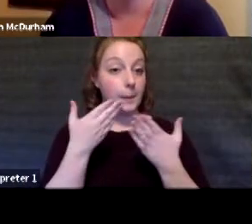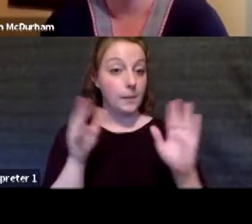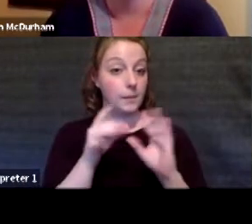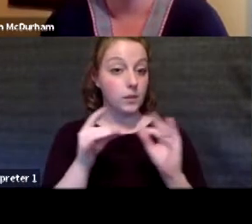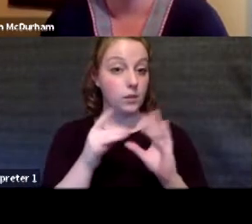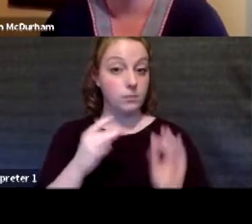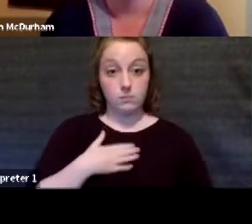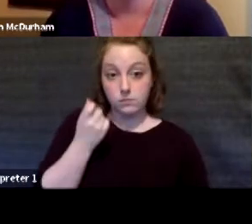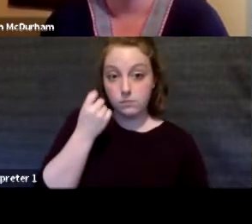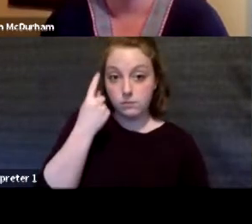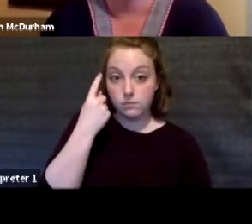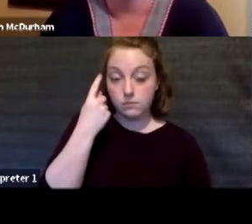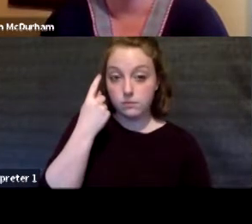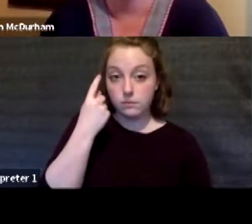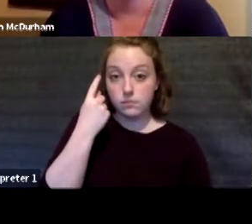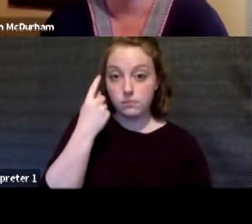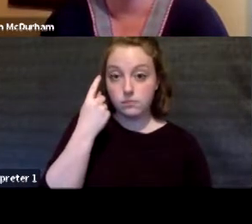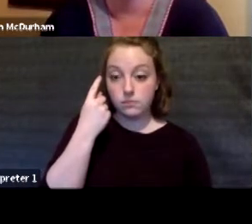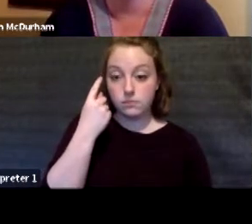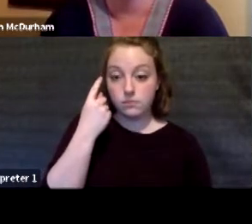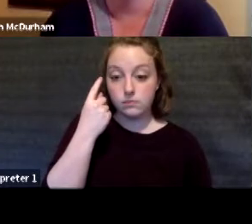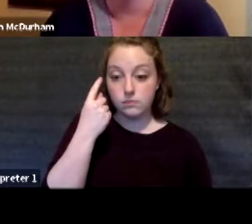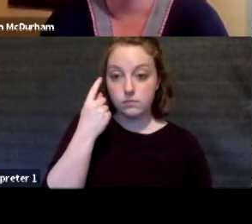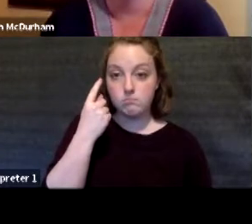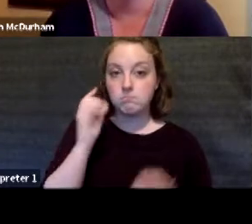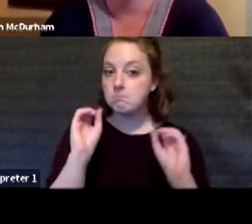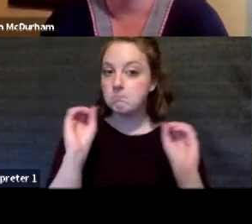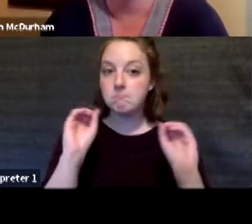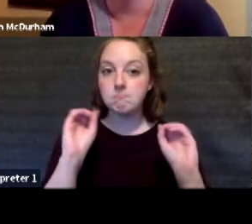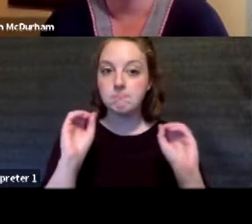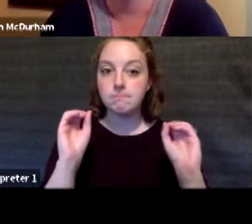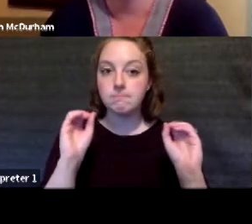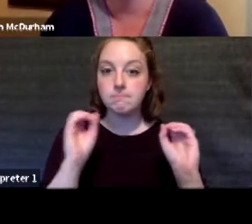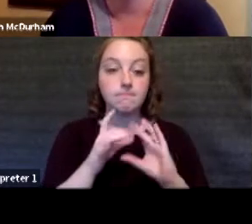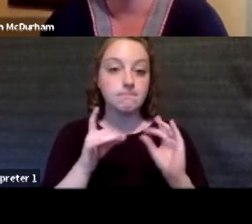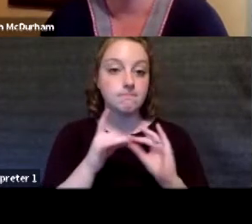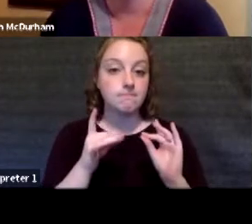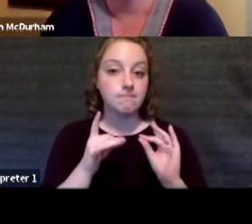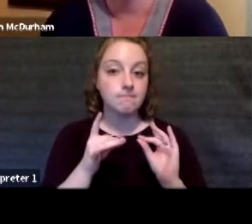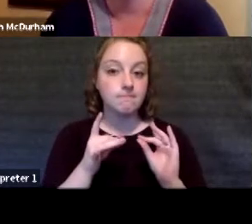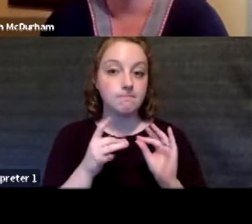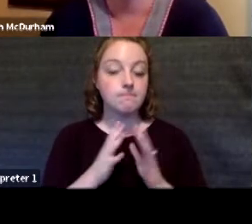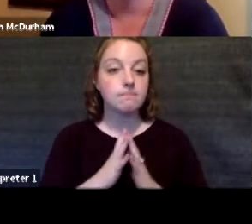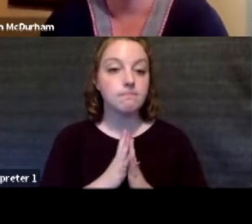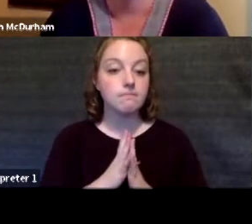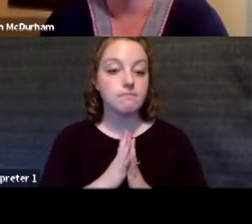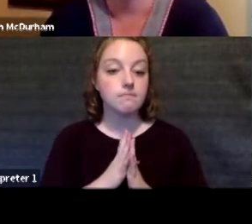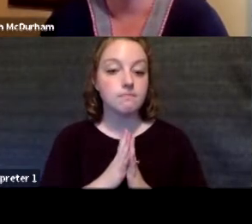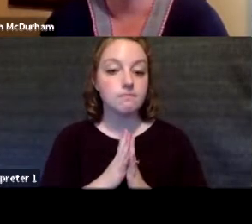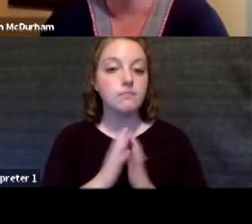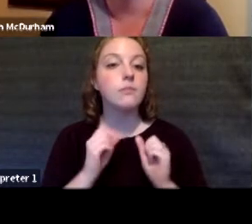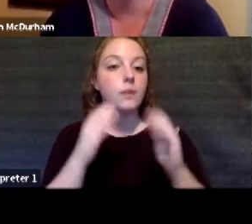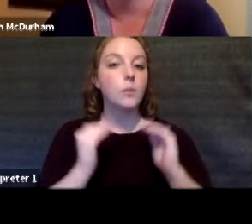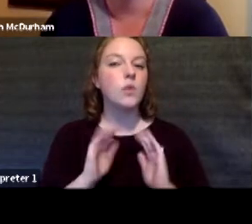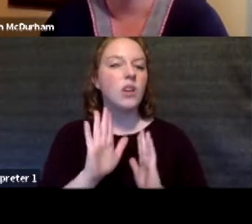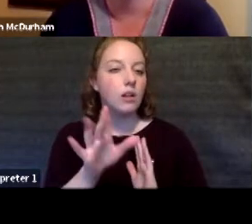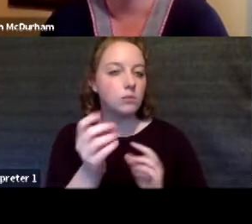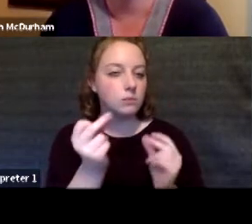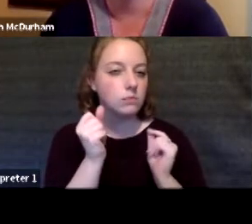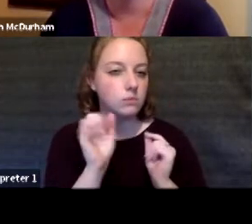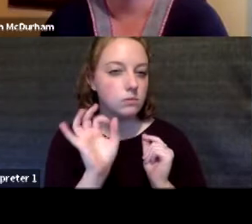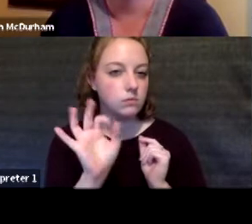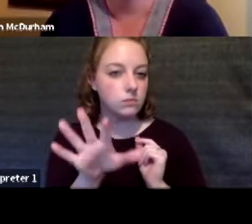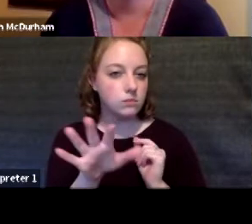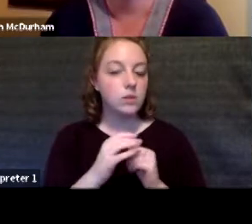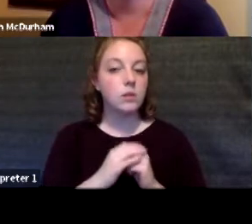that there were no public comments submitted, so we can move on. Let me say, as we